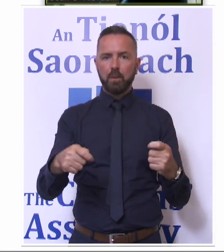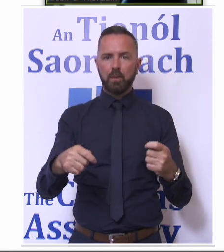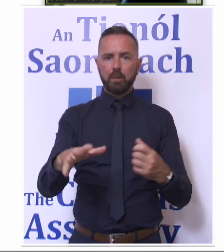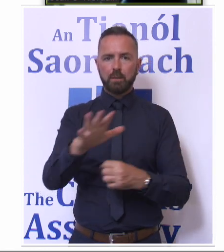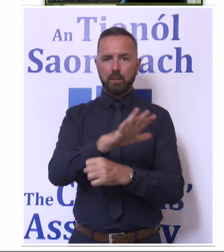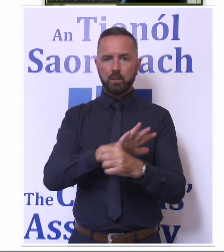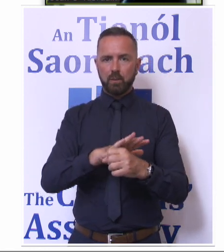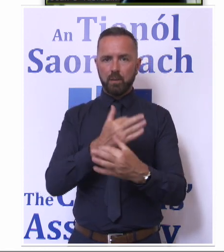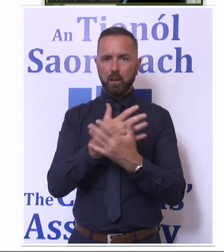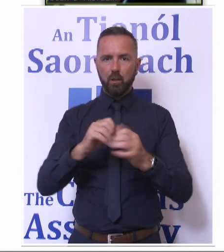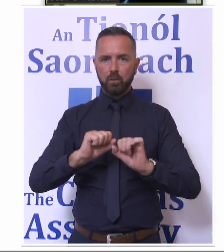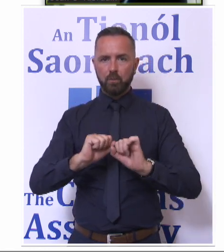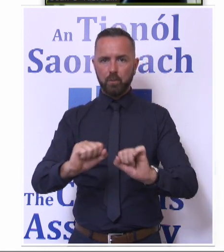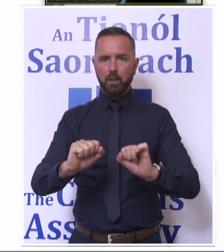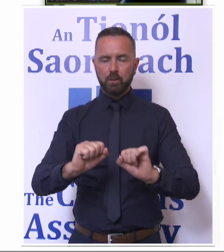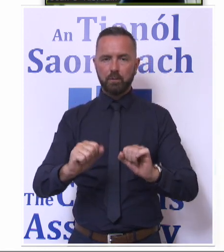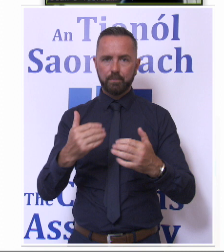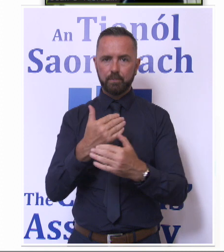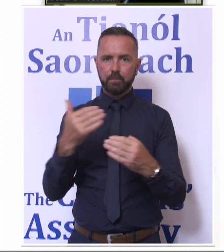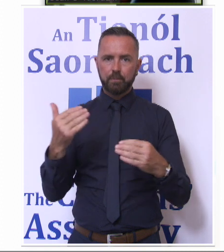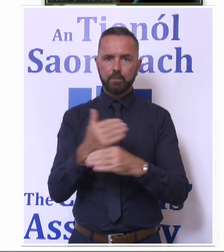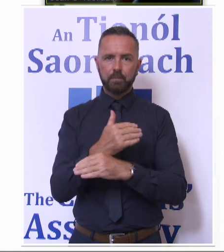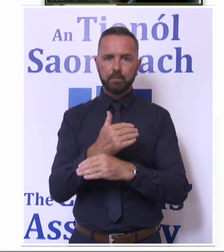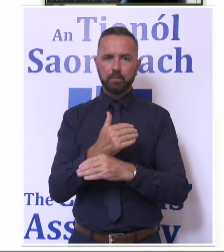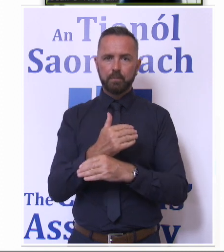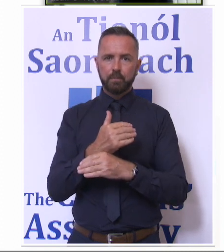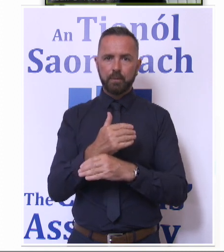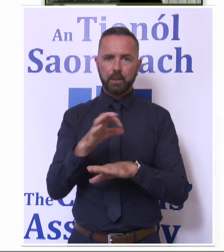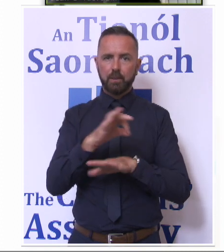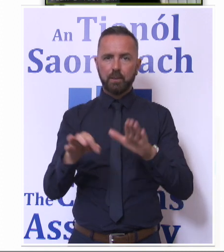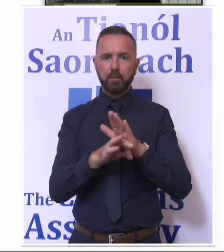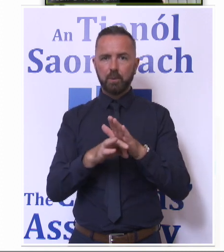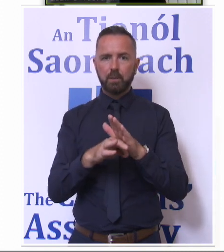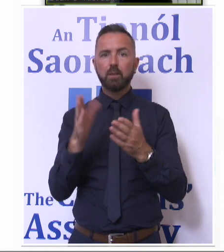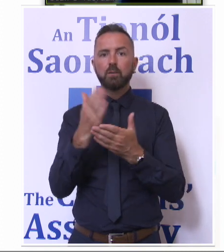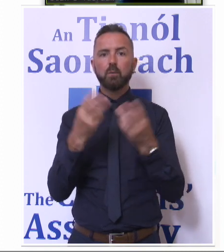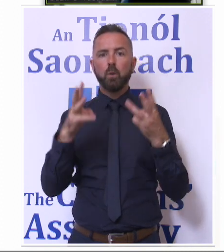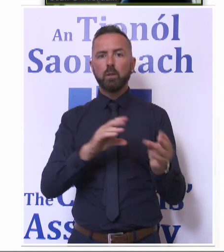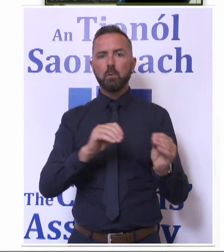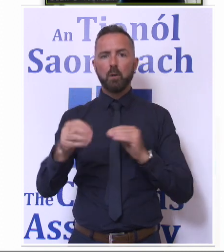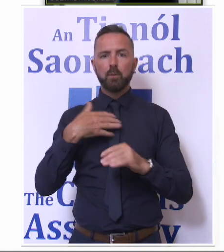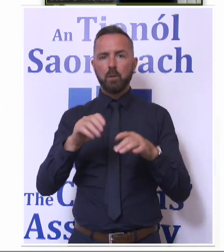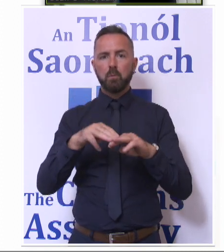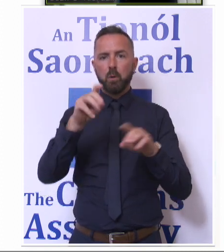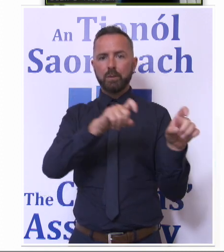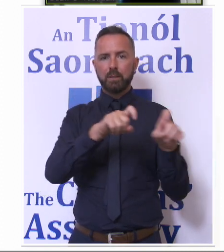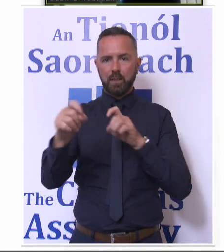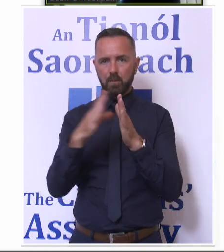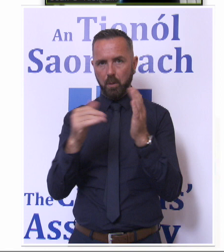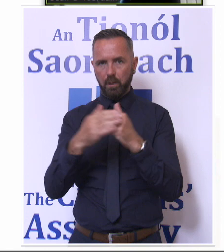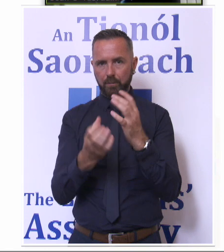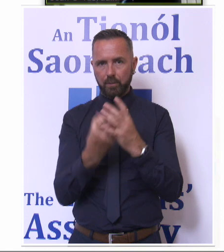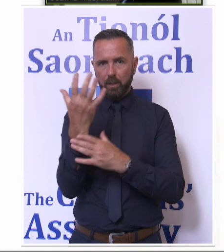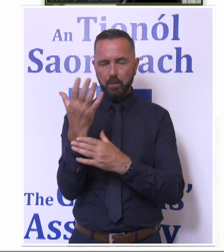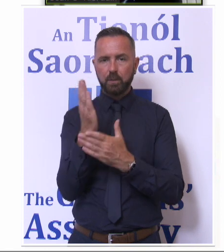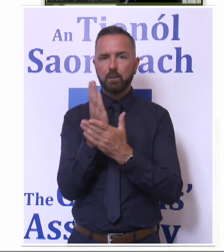severe pressure across a range of areas, some of which are relating to, trying to move towards greater, more sustainable models of development,